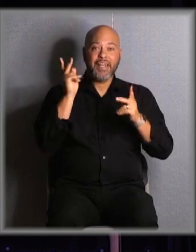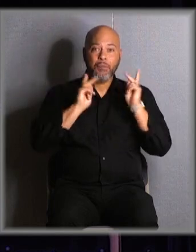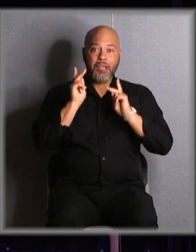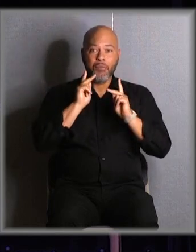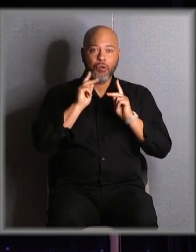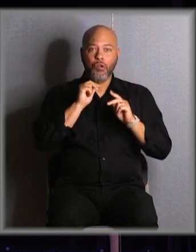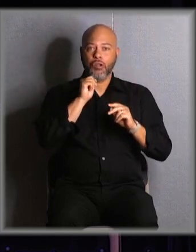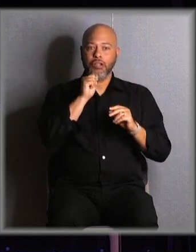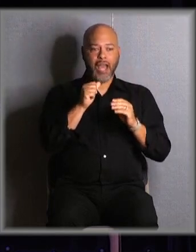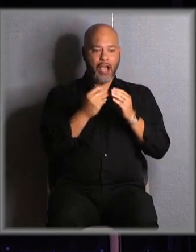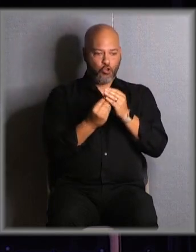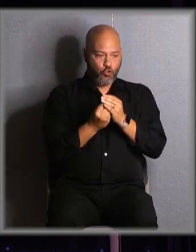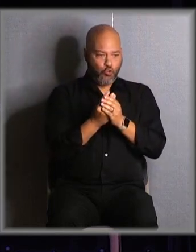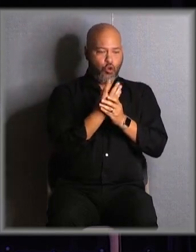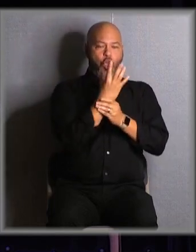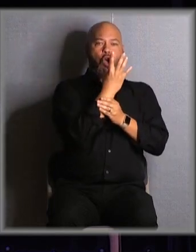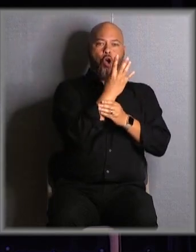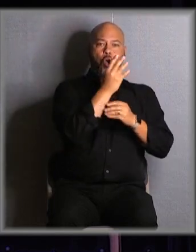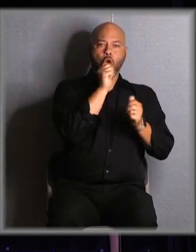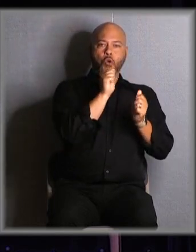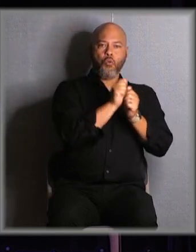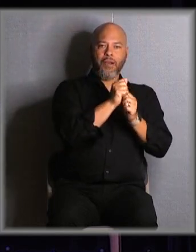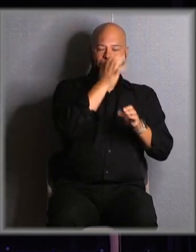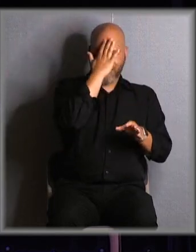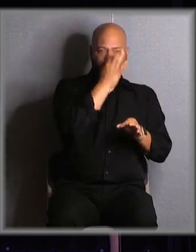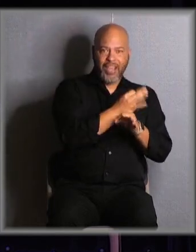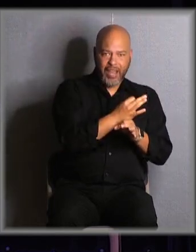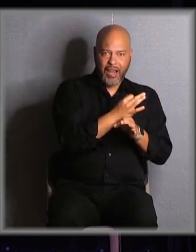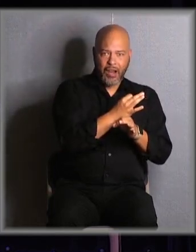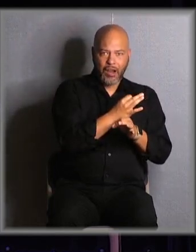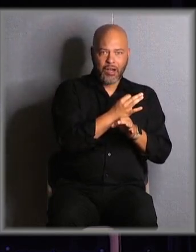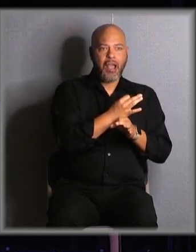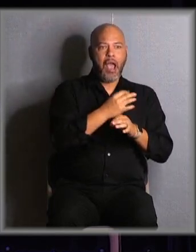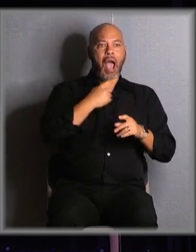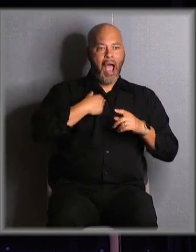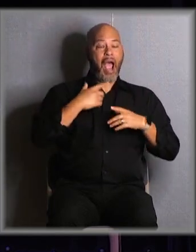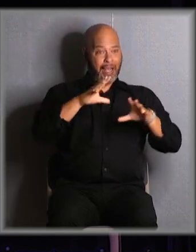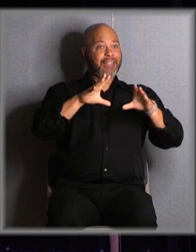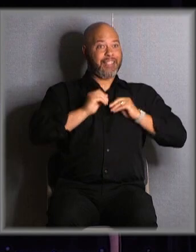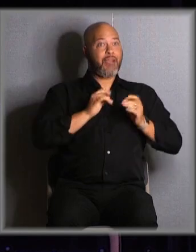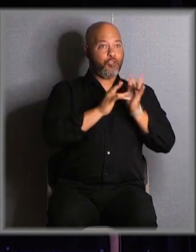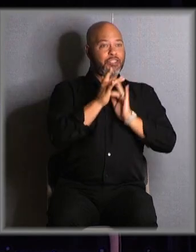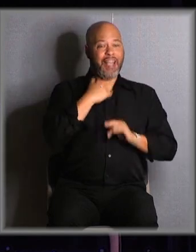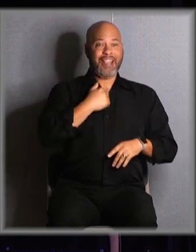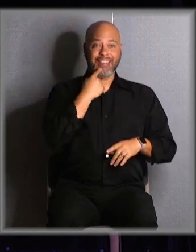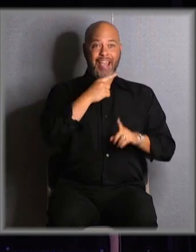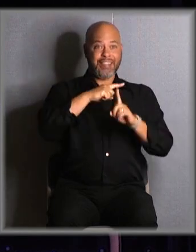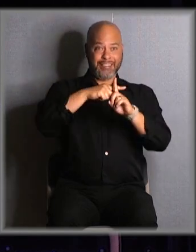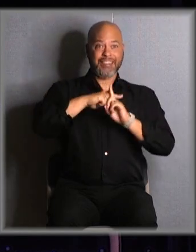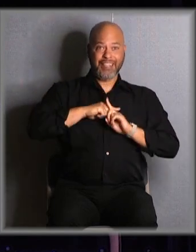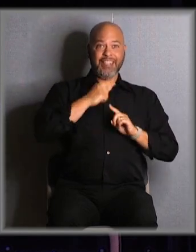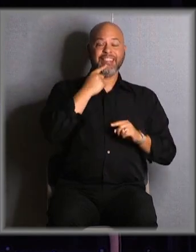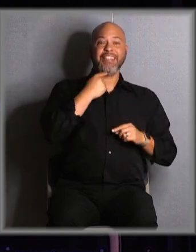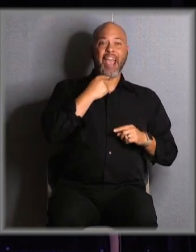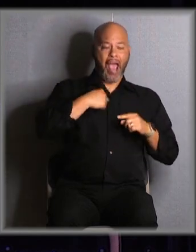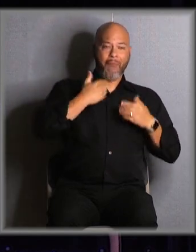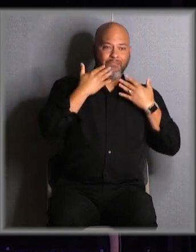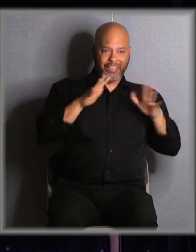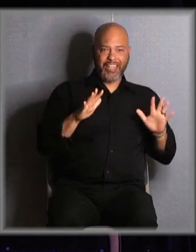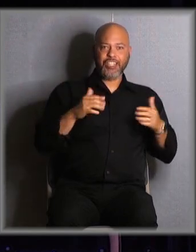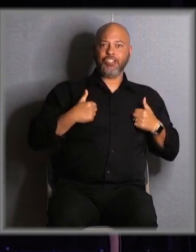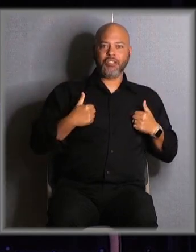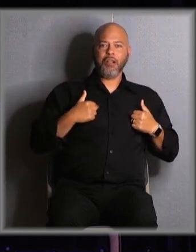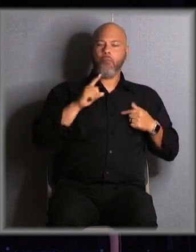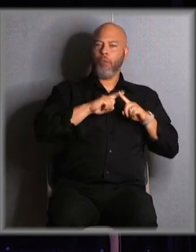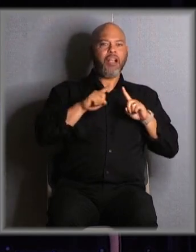develop. I gave the preacher my hand and I gave God my heart. I am saved. I'm good. Amen. But it's not about